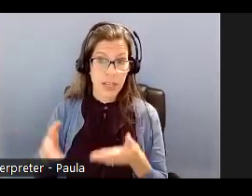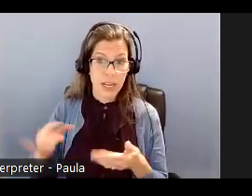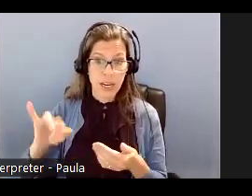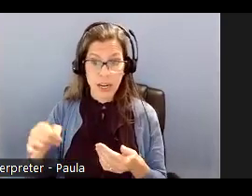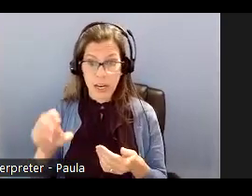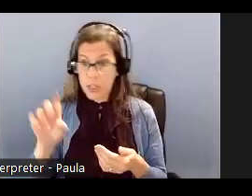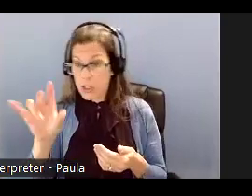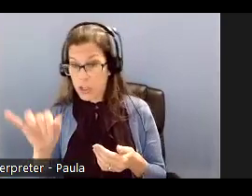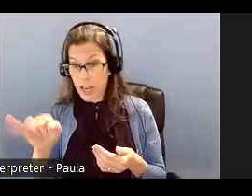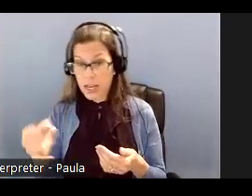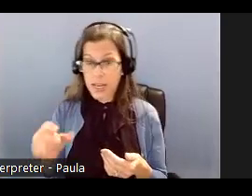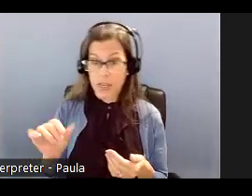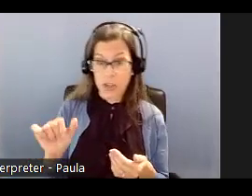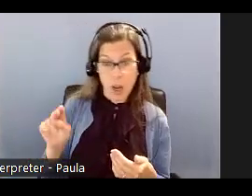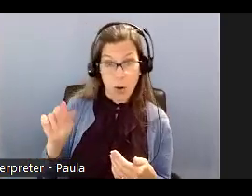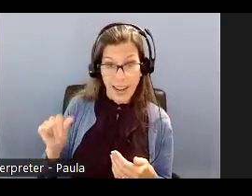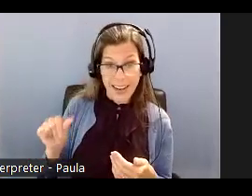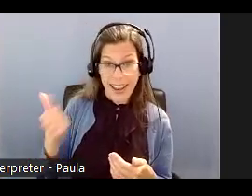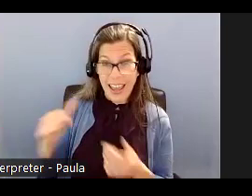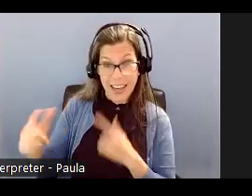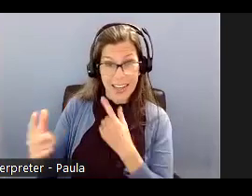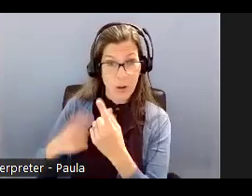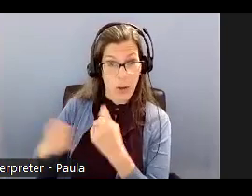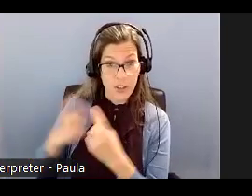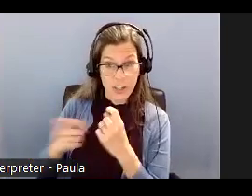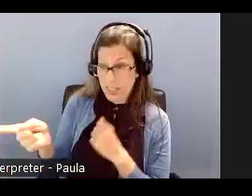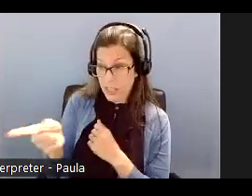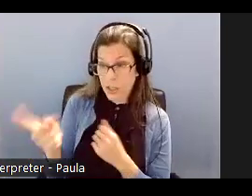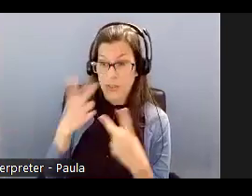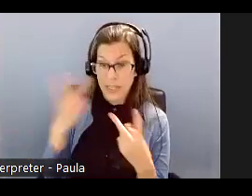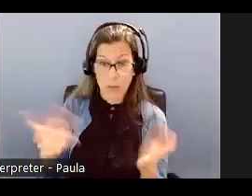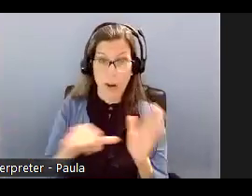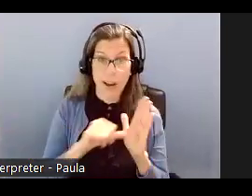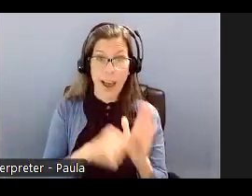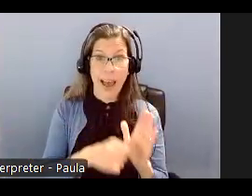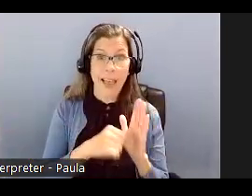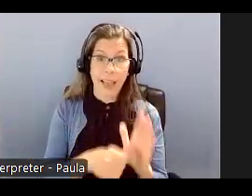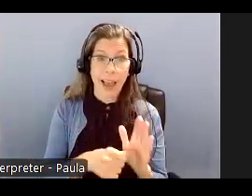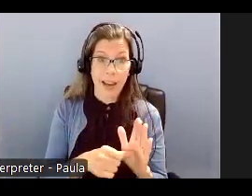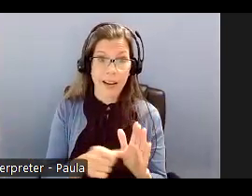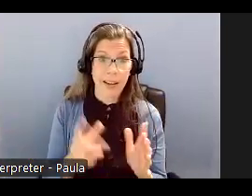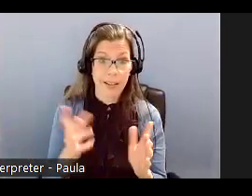Jenny and Joanna, are there any questions that you've seen that you want to highlight verbally for the group?